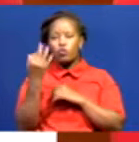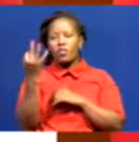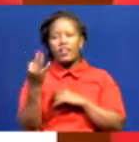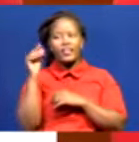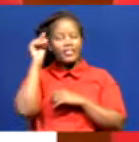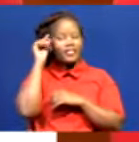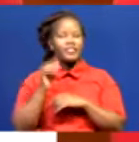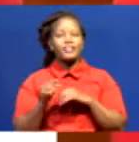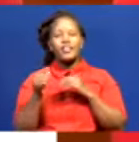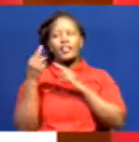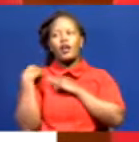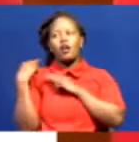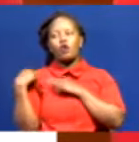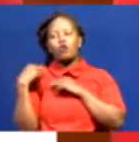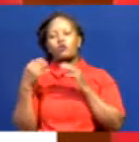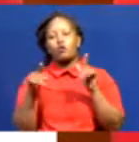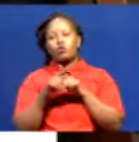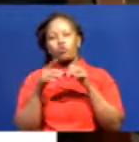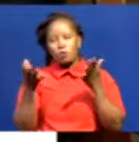in the Constitution.